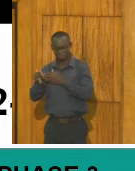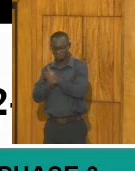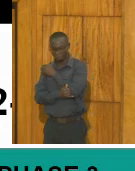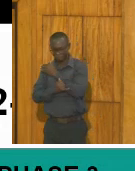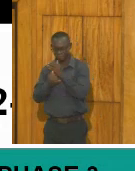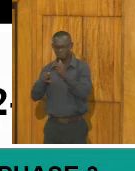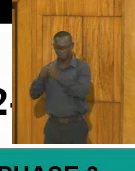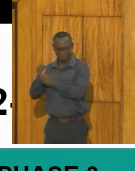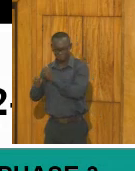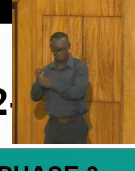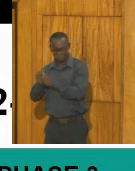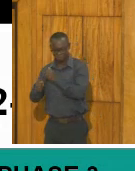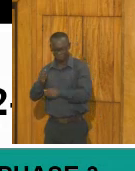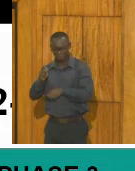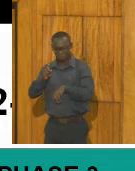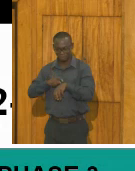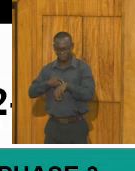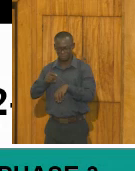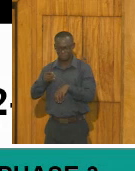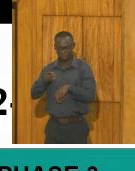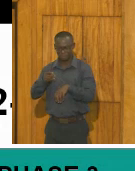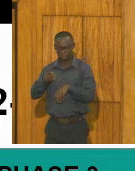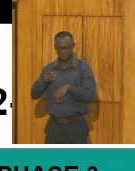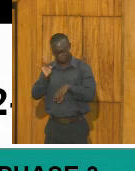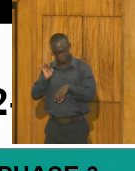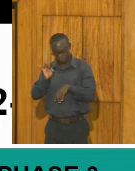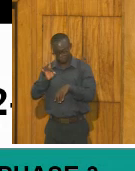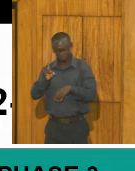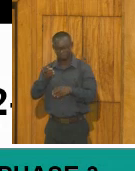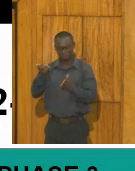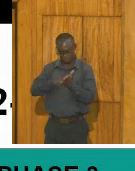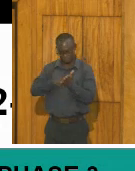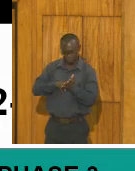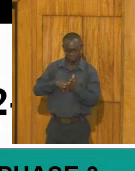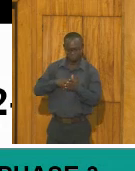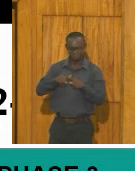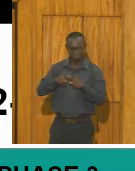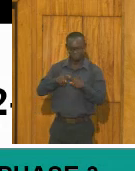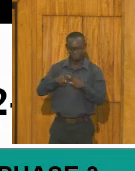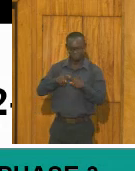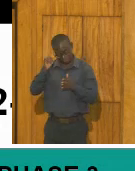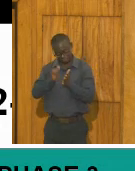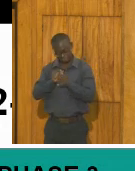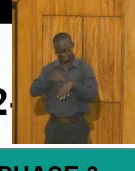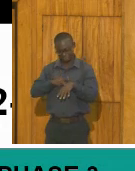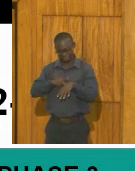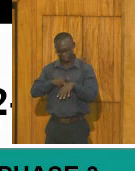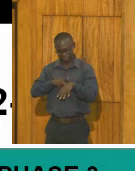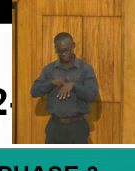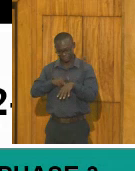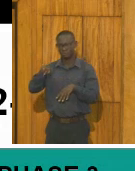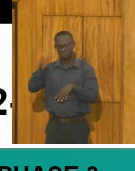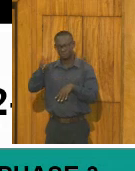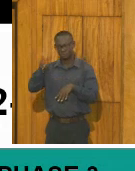At the time, there were only 8 candidate products that were registered in our country. So I think at the time, WHO had 22,